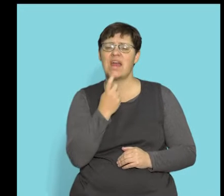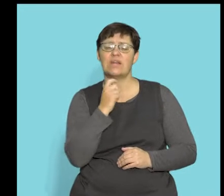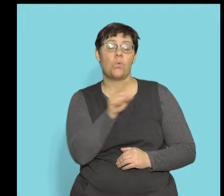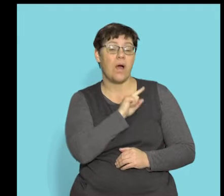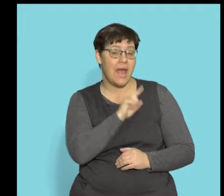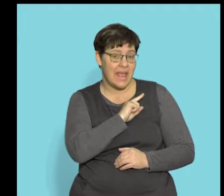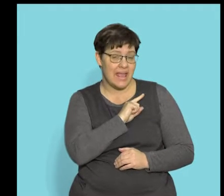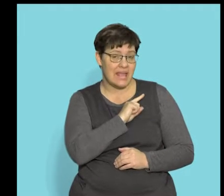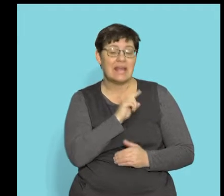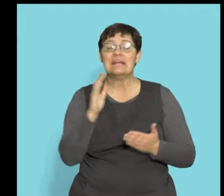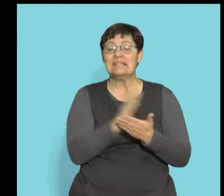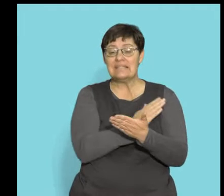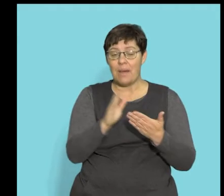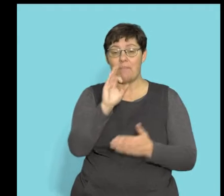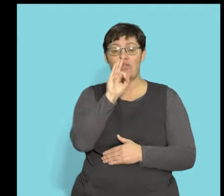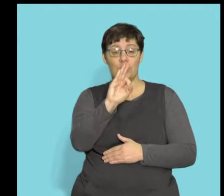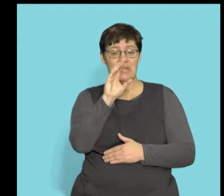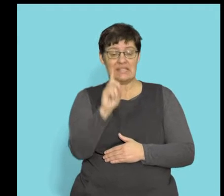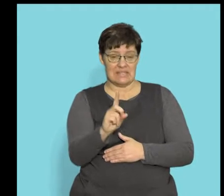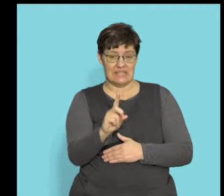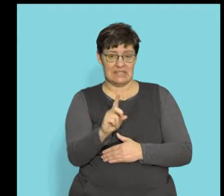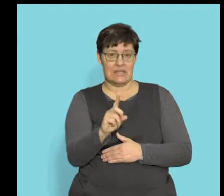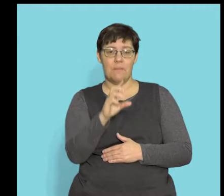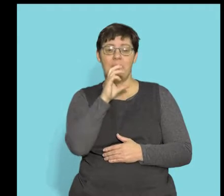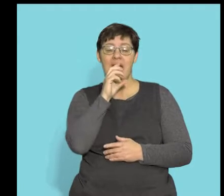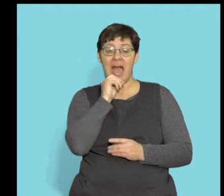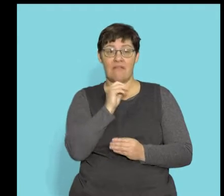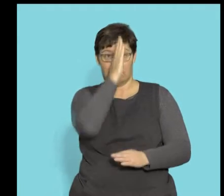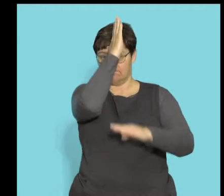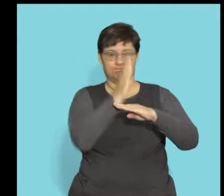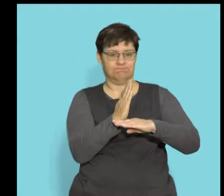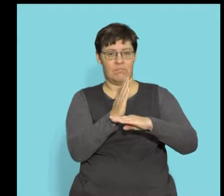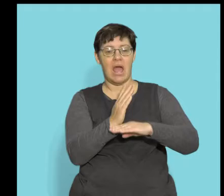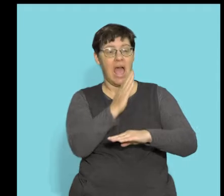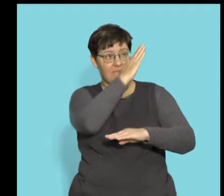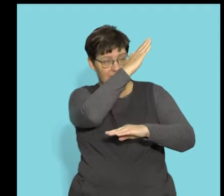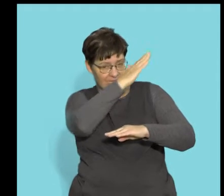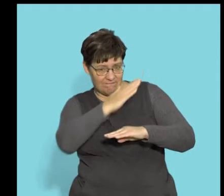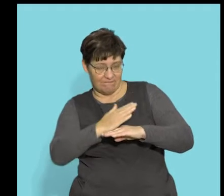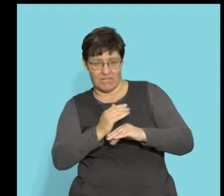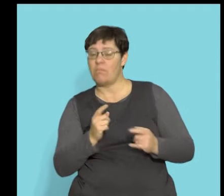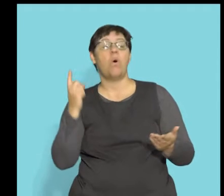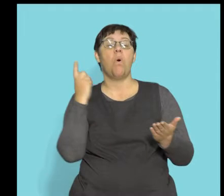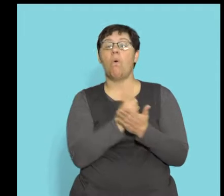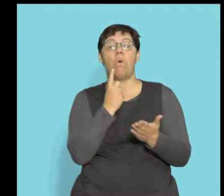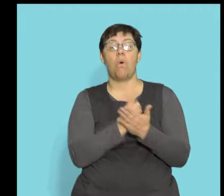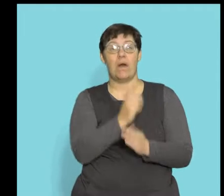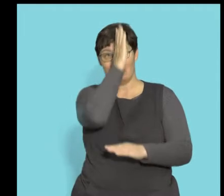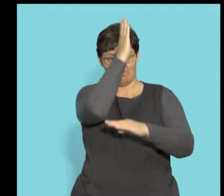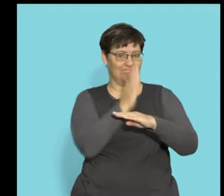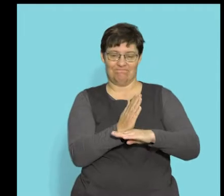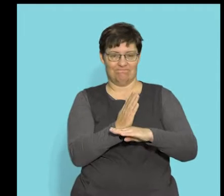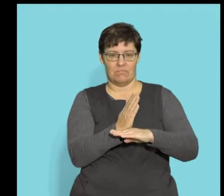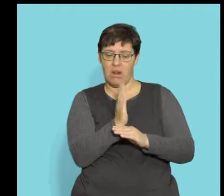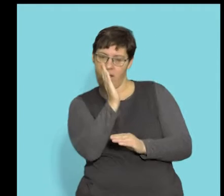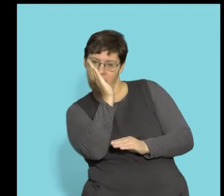some three-dimensional shapes, I have a slant height. My slant height is not always my perpendicular height.